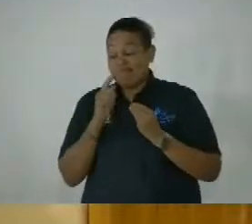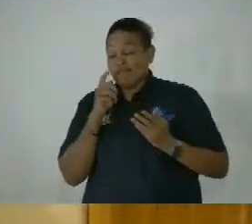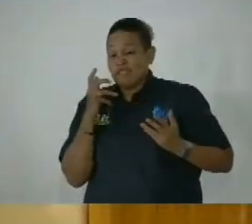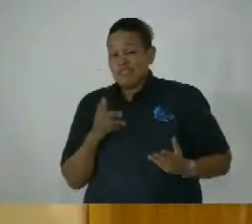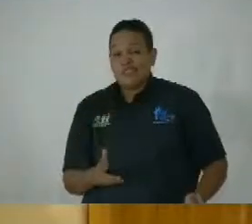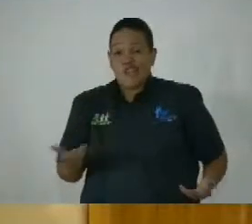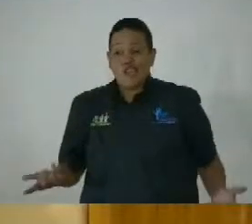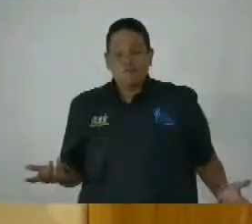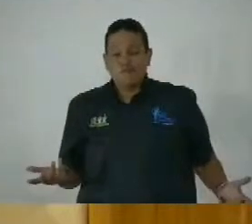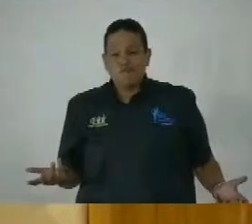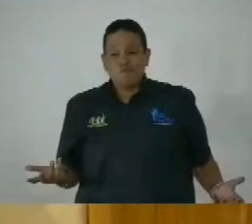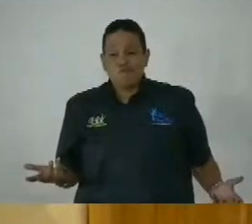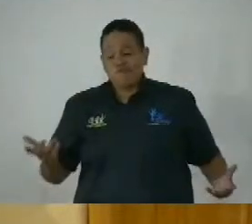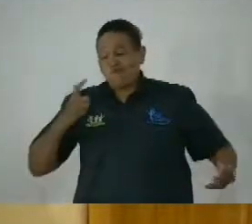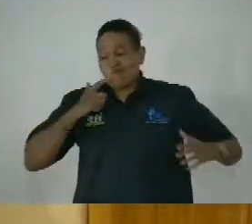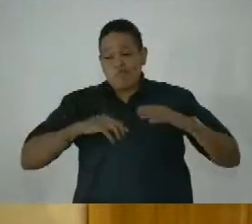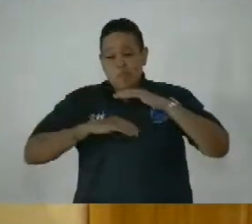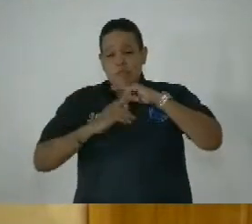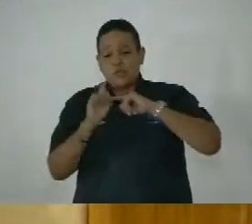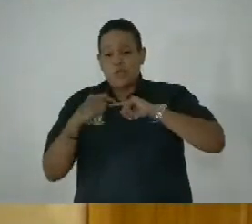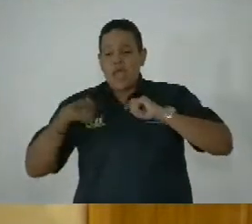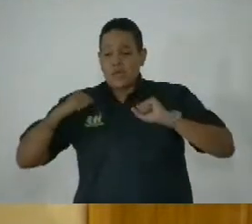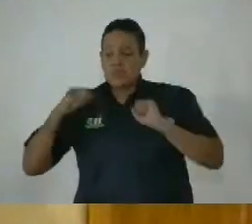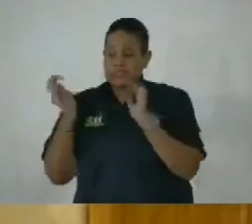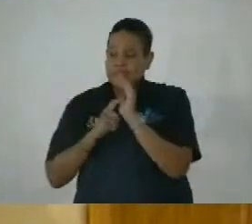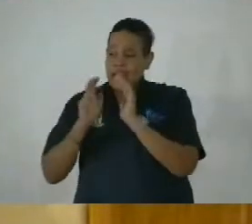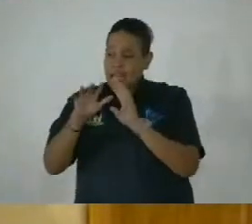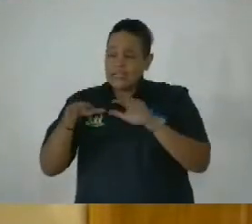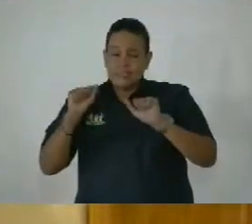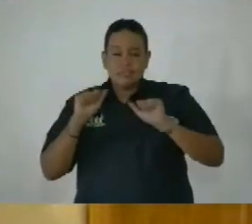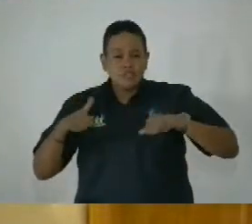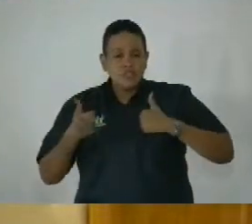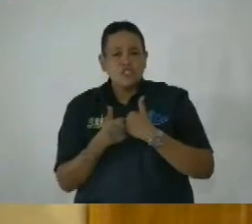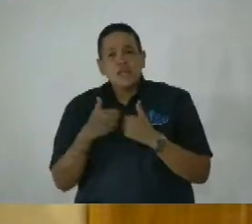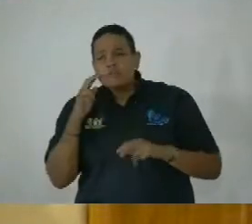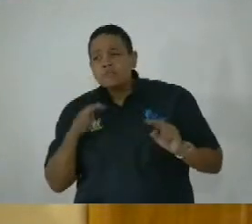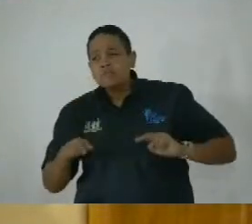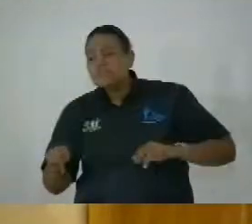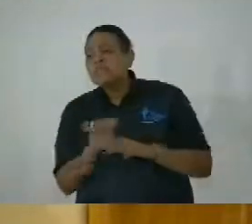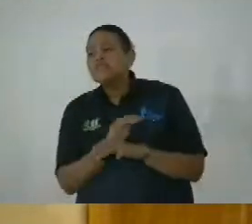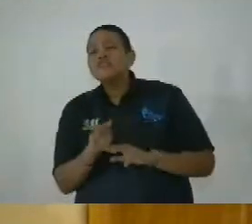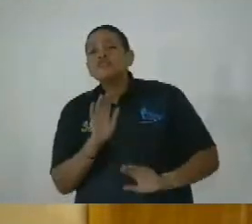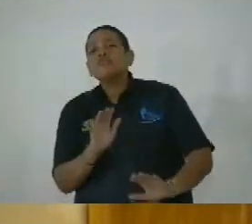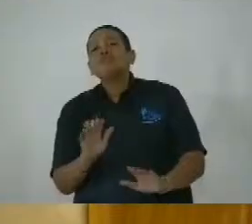the base on which I could stand to take on the challenge in this ministry.